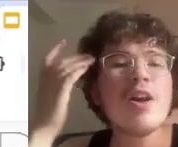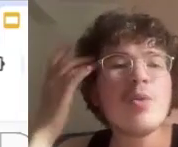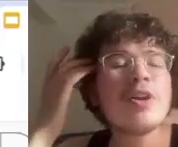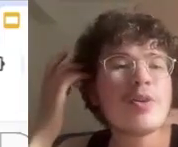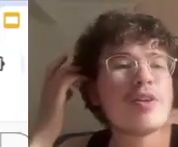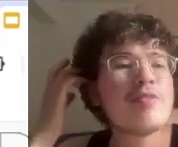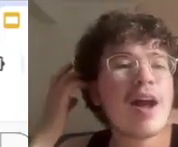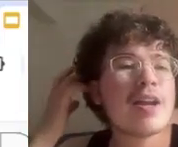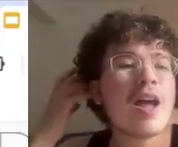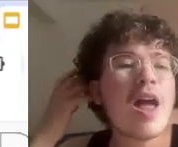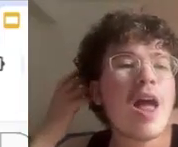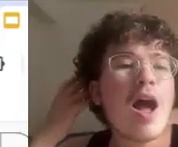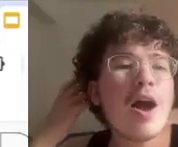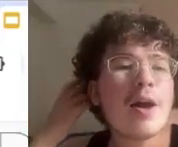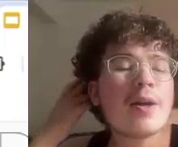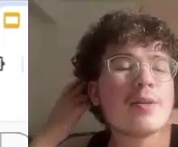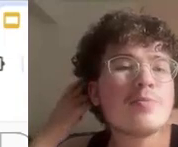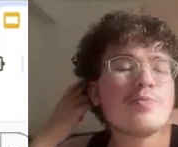available.